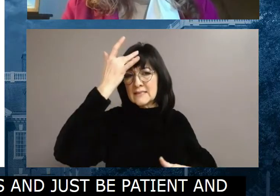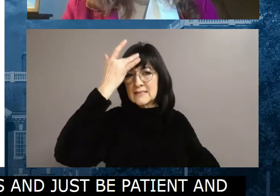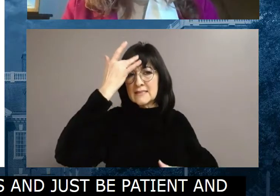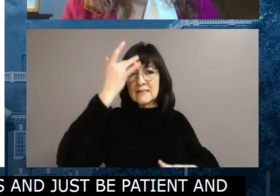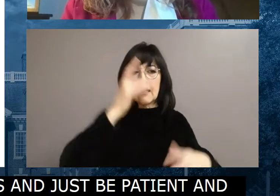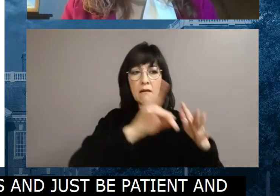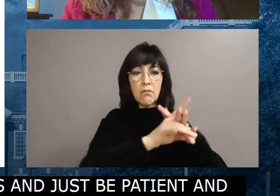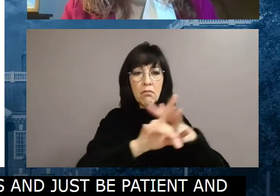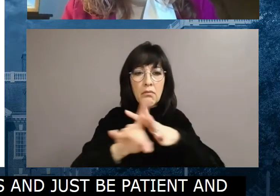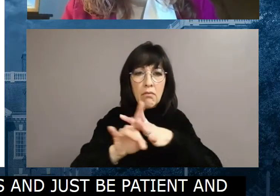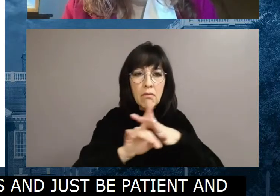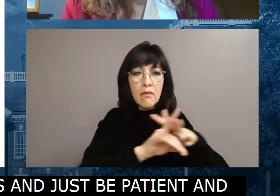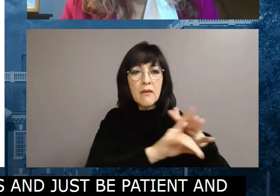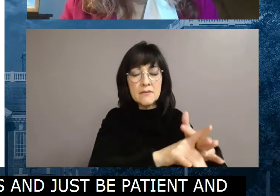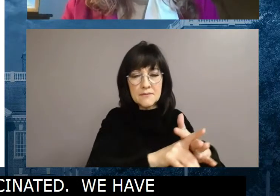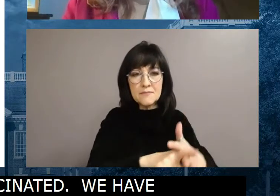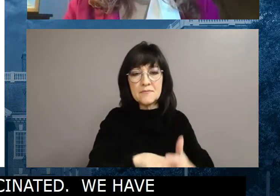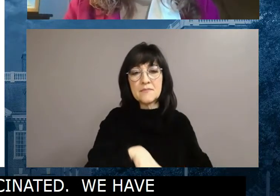19717,